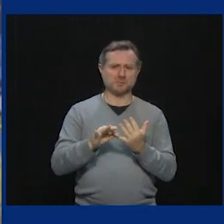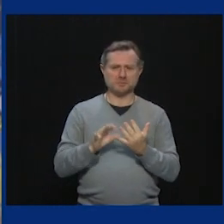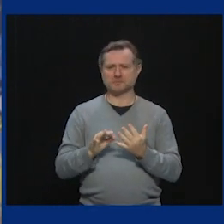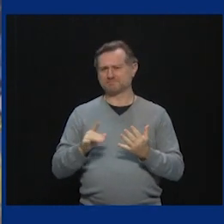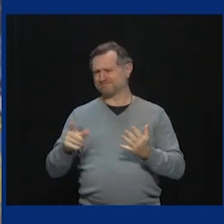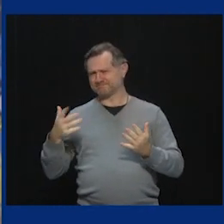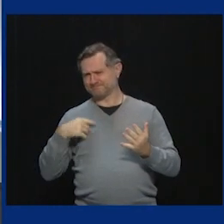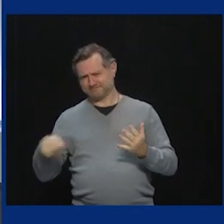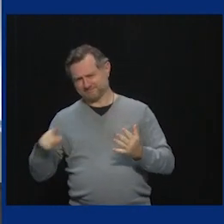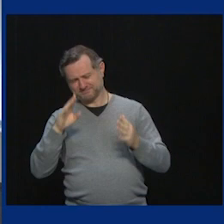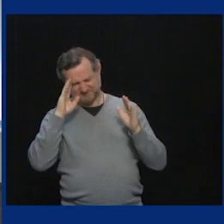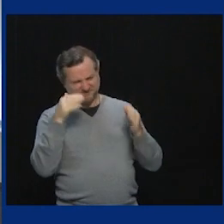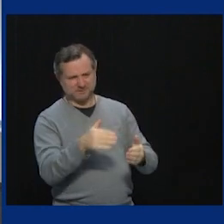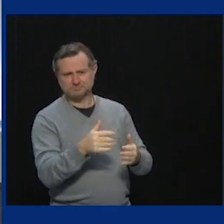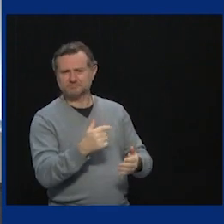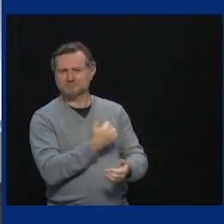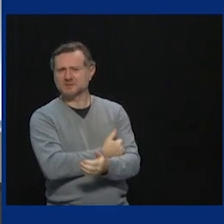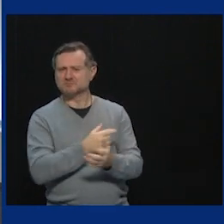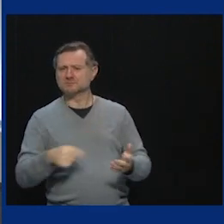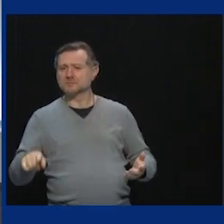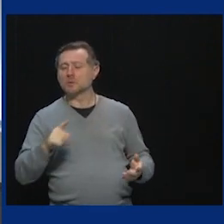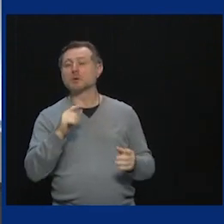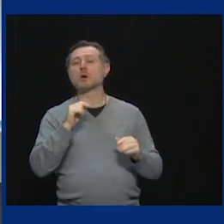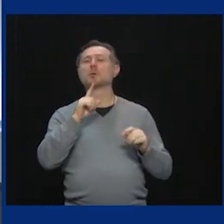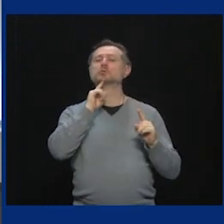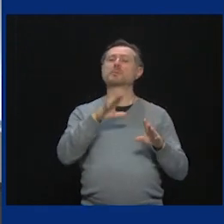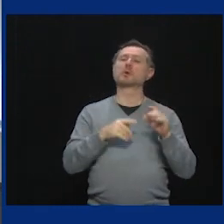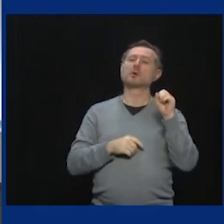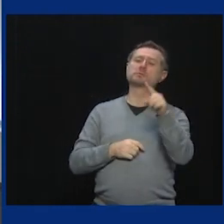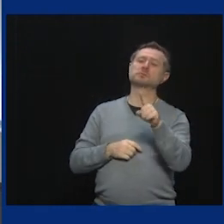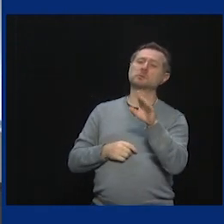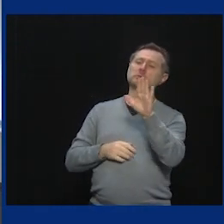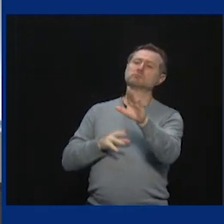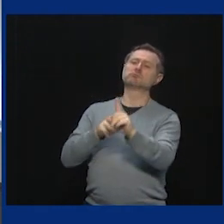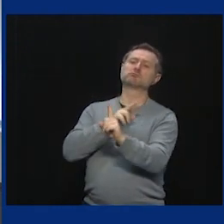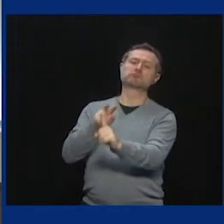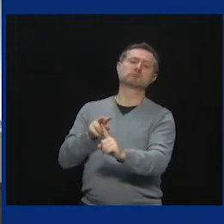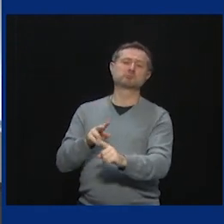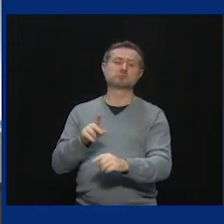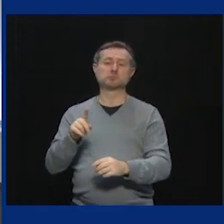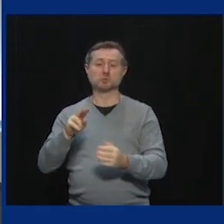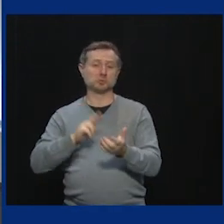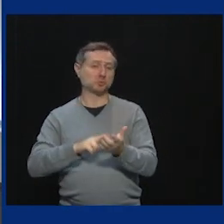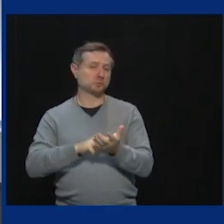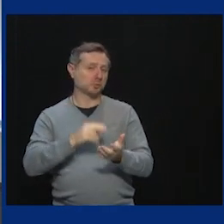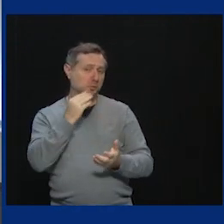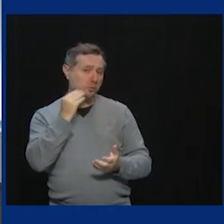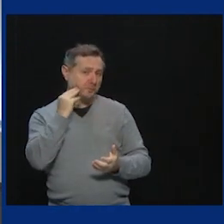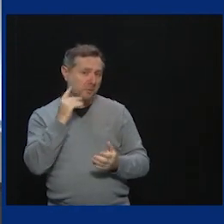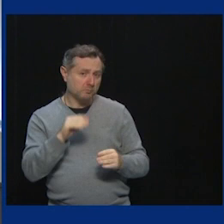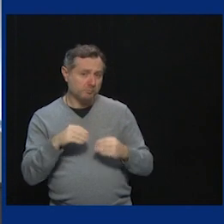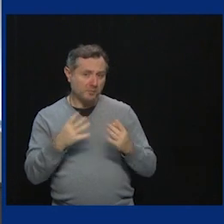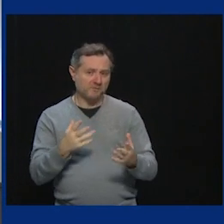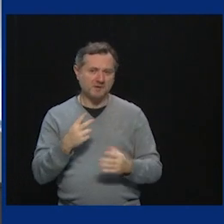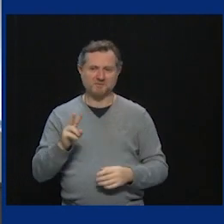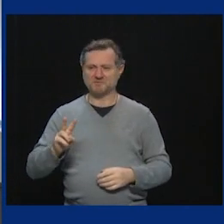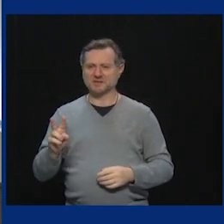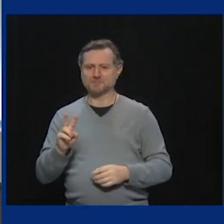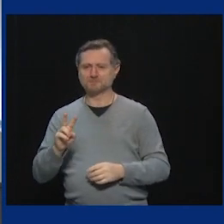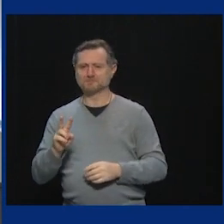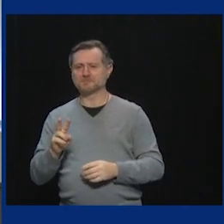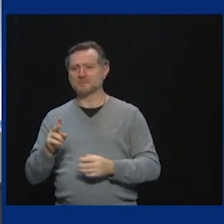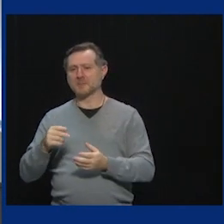yes. Yes, Governor, your thoughts on the nursing home, the proposed victims' compensation funds